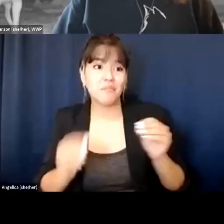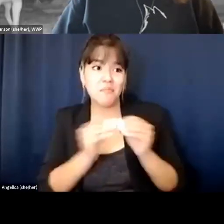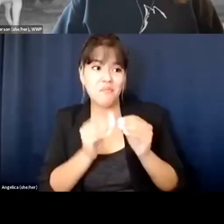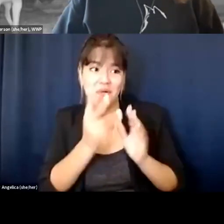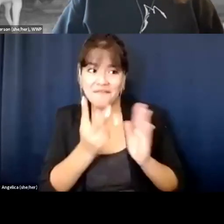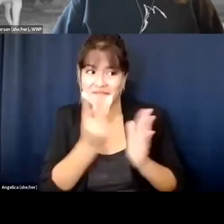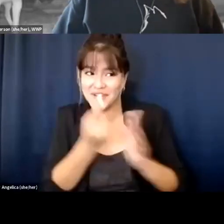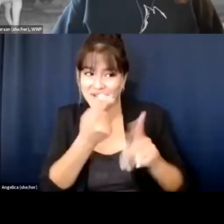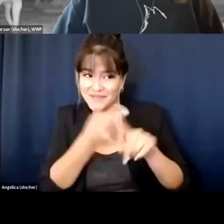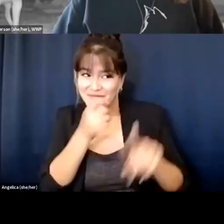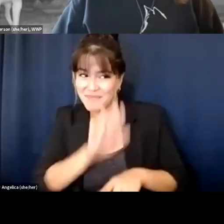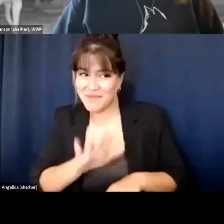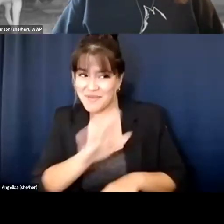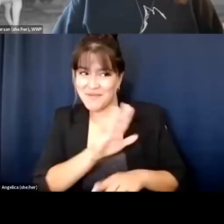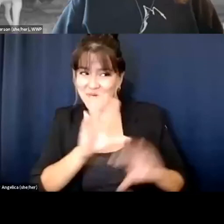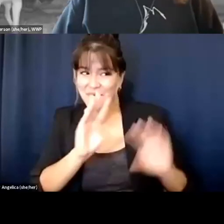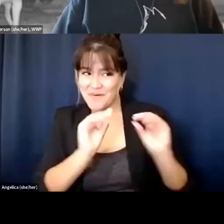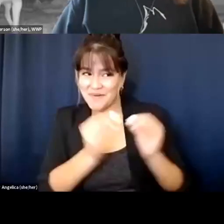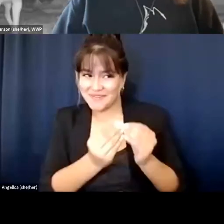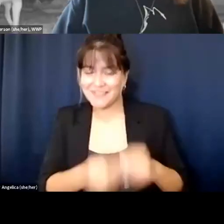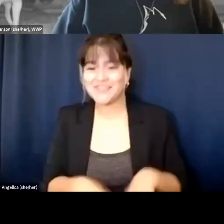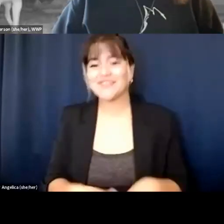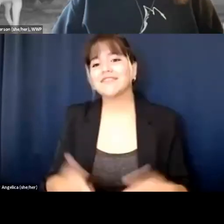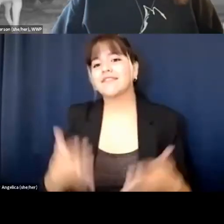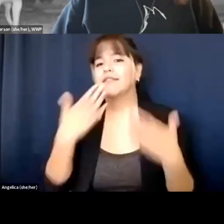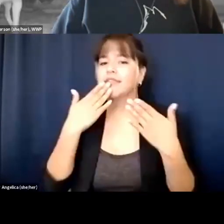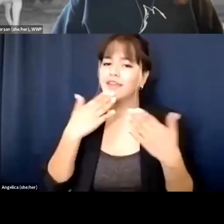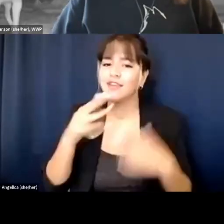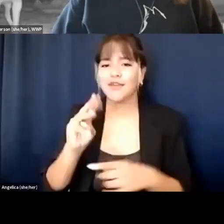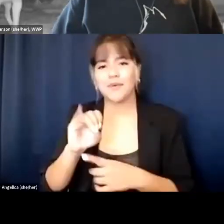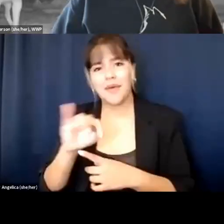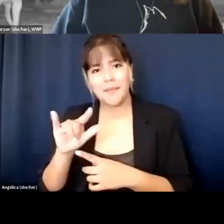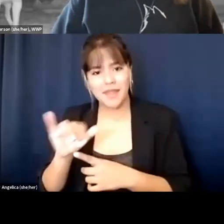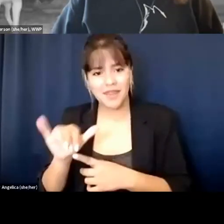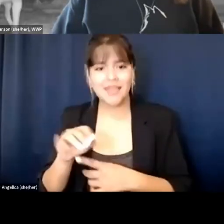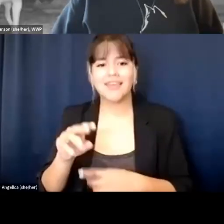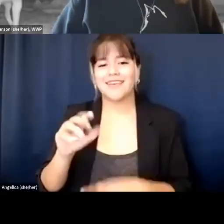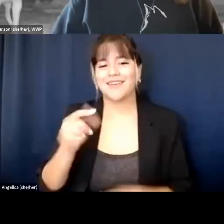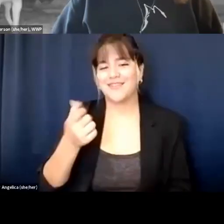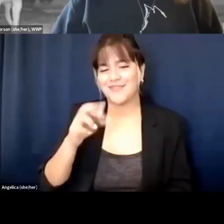And Greta, Emily, and Erin, I'll see you on our next Zoom